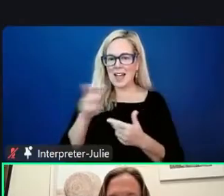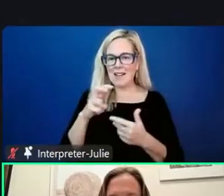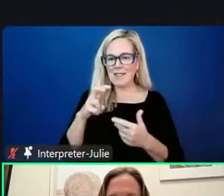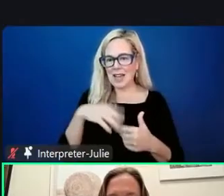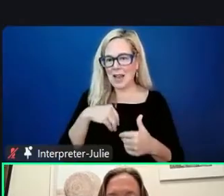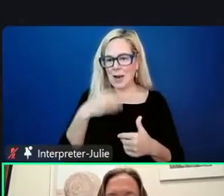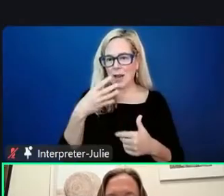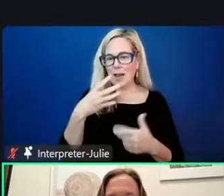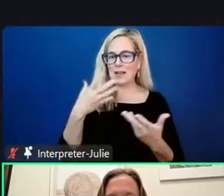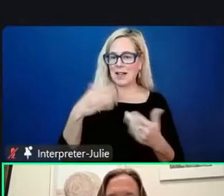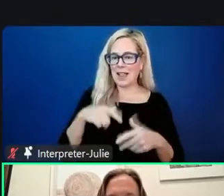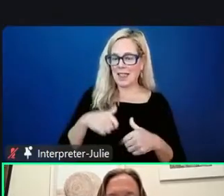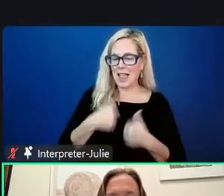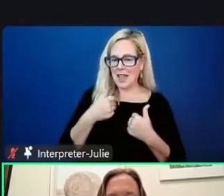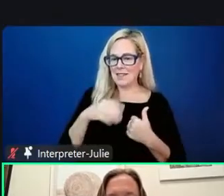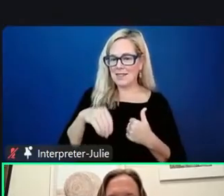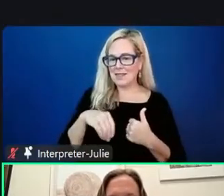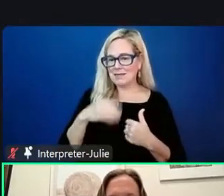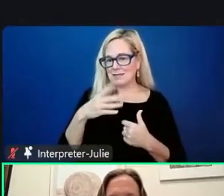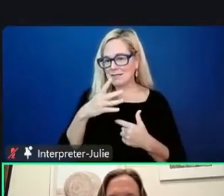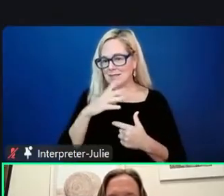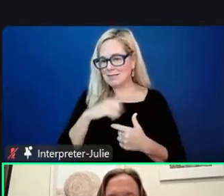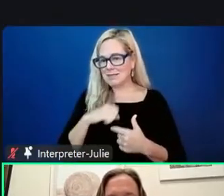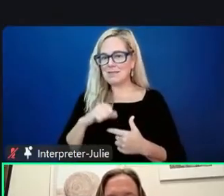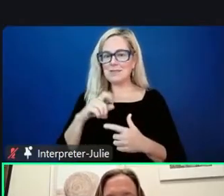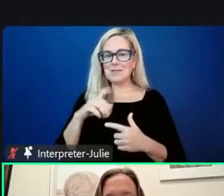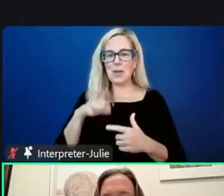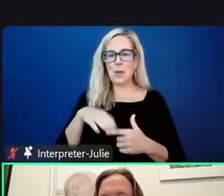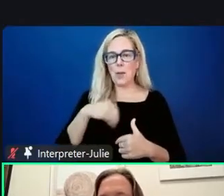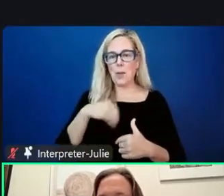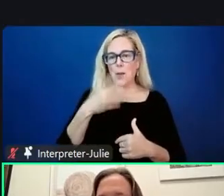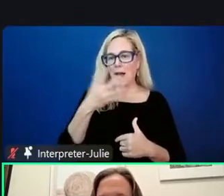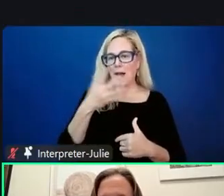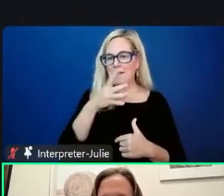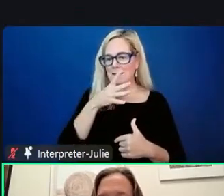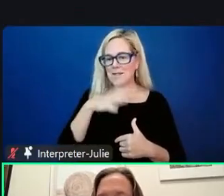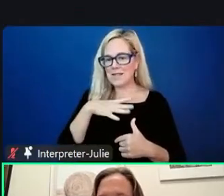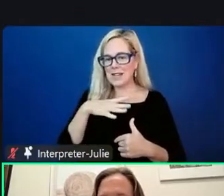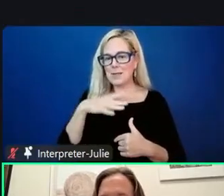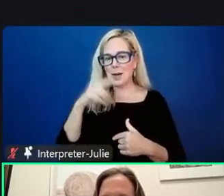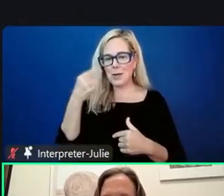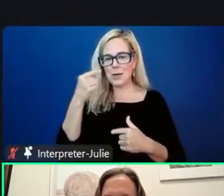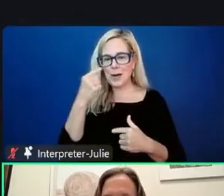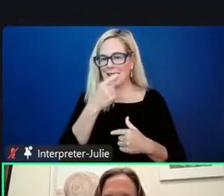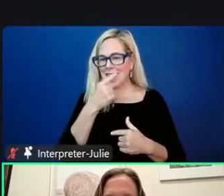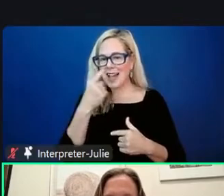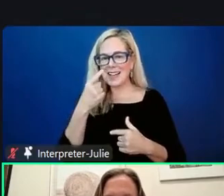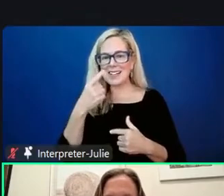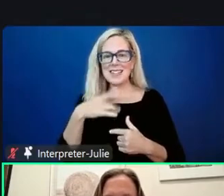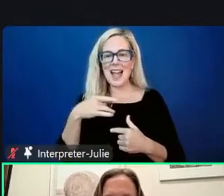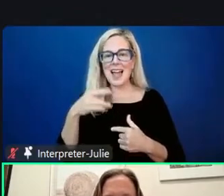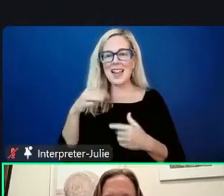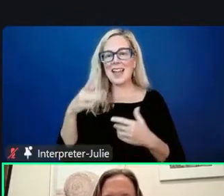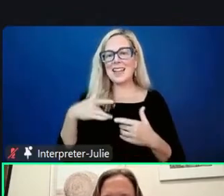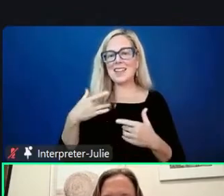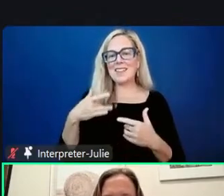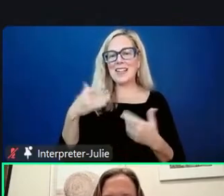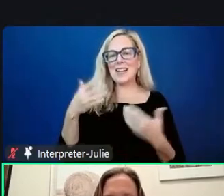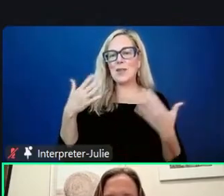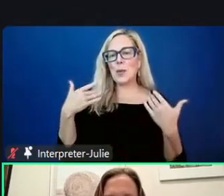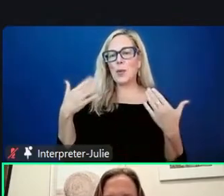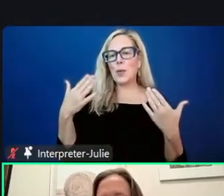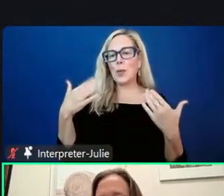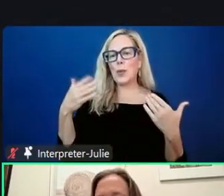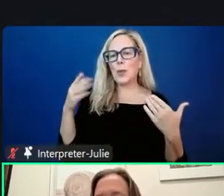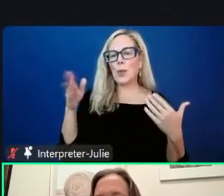has brown hair and green eyes. I like the feeling of a cool breeze on my face, the